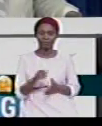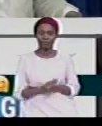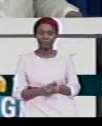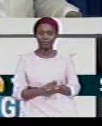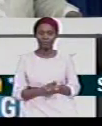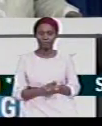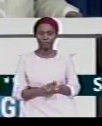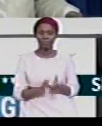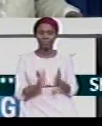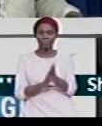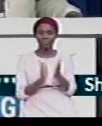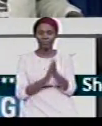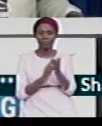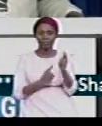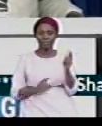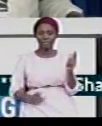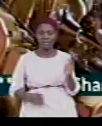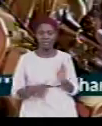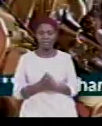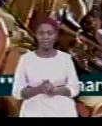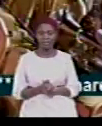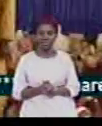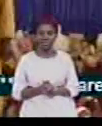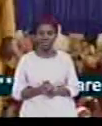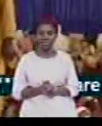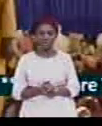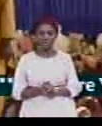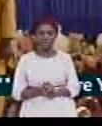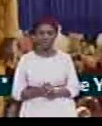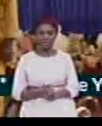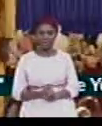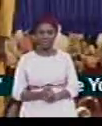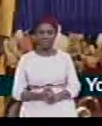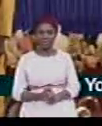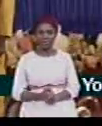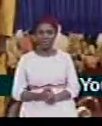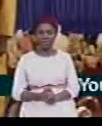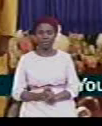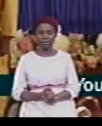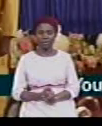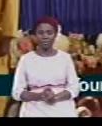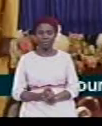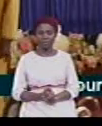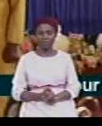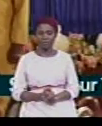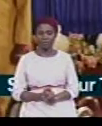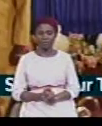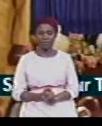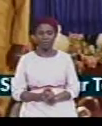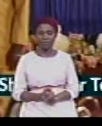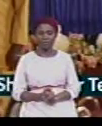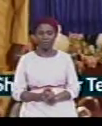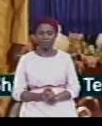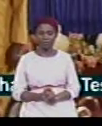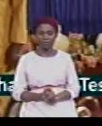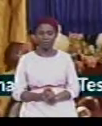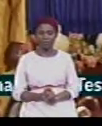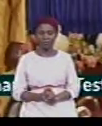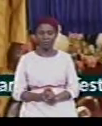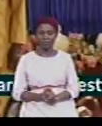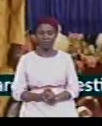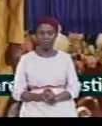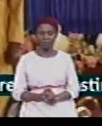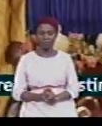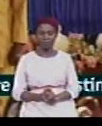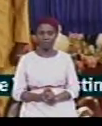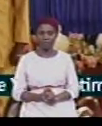Praise the Lord. Okay, praise the Lord. So we have here George Padmon from Obuasi has a